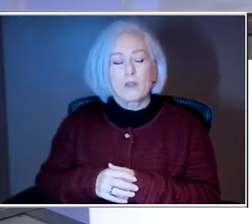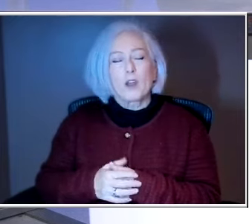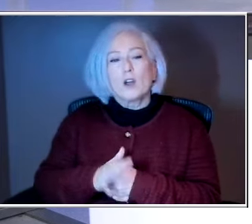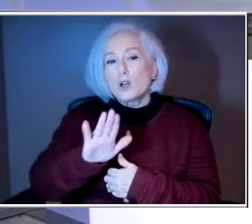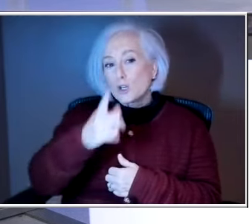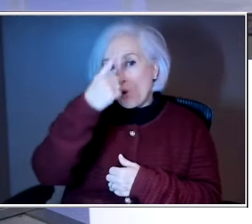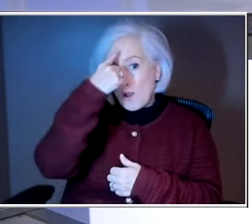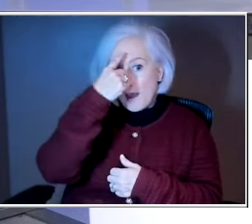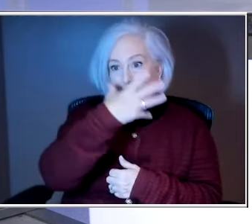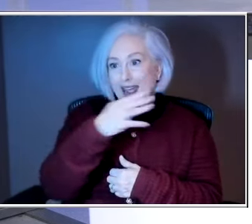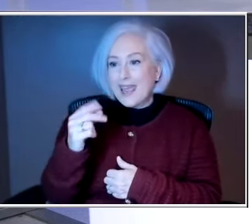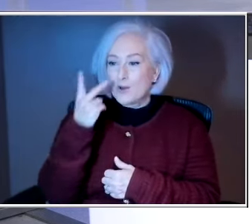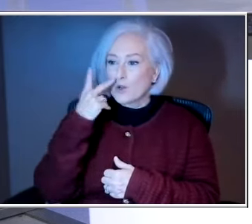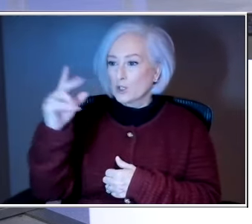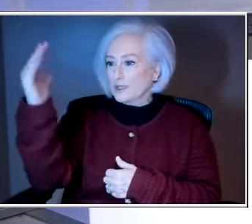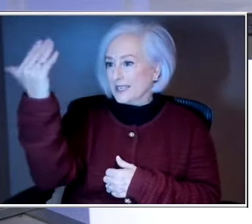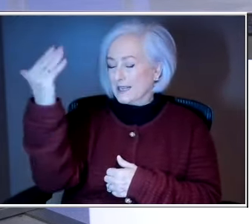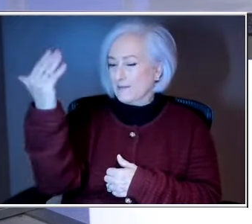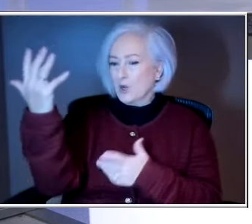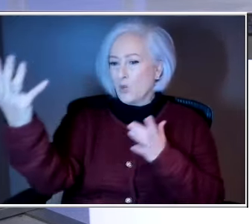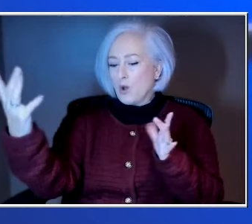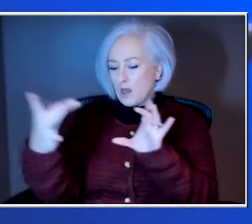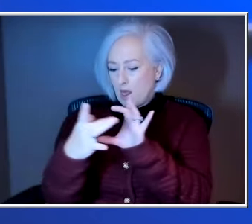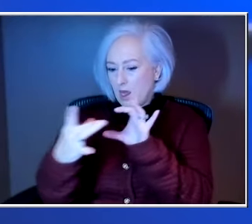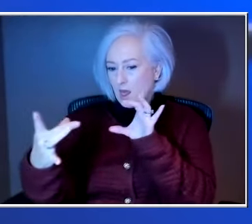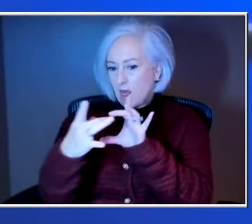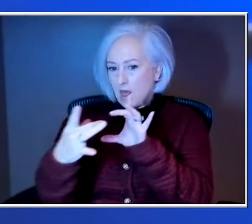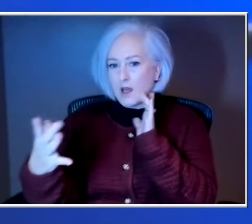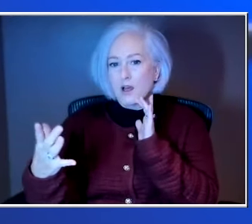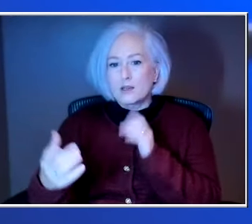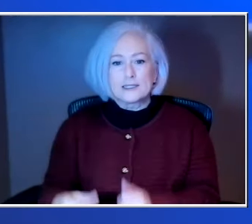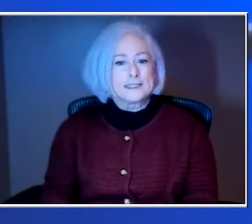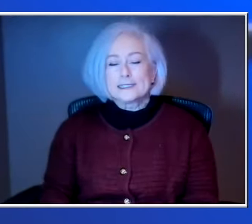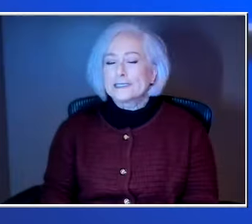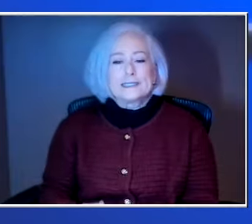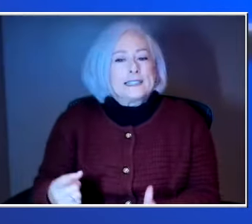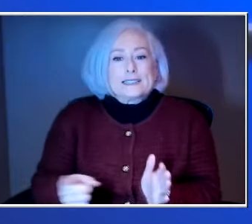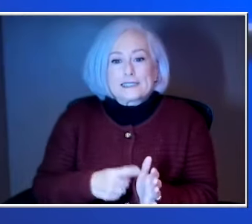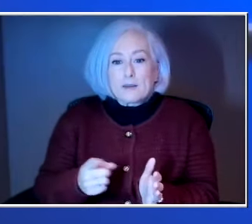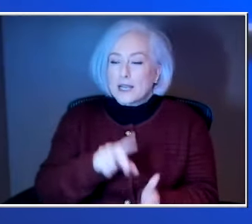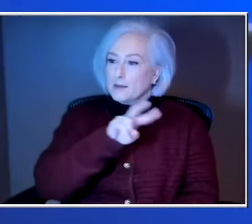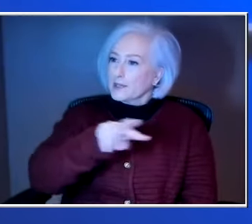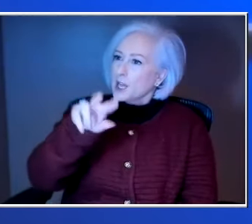the mirror? It's still hard. I'm going to be quite honest. There's still some days I look at the mirror and I see the faults. I don't see